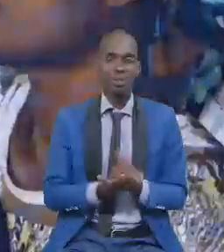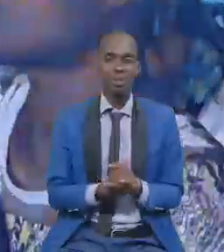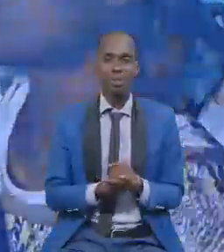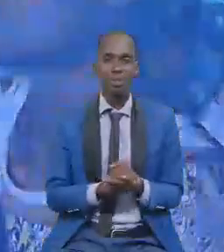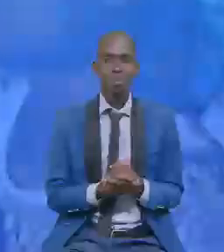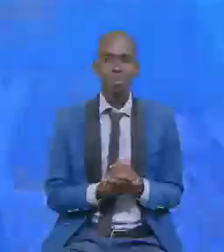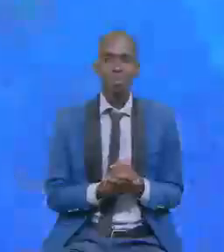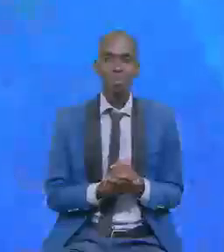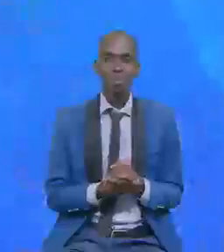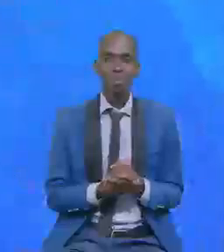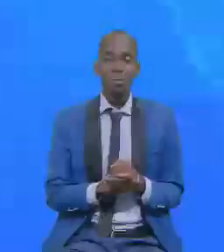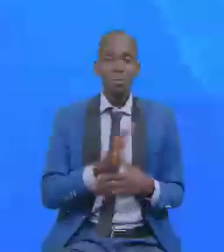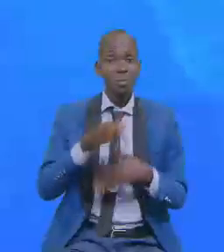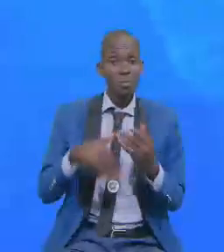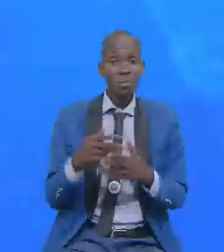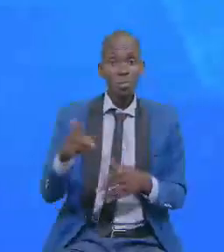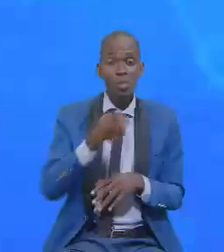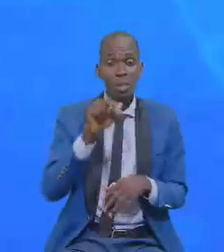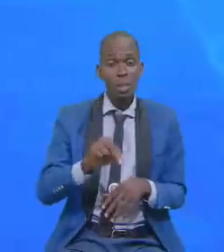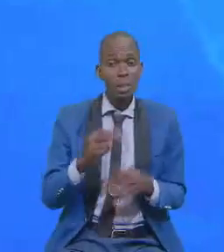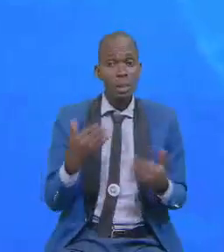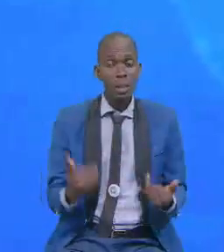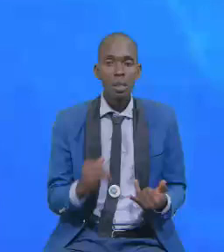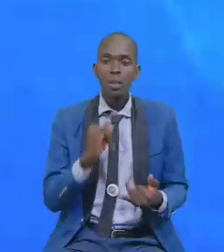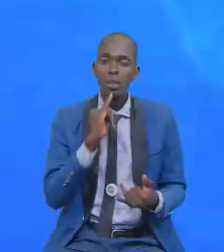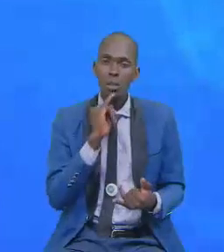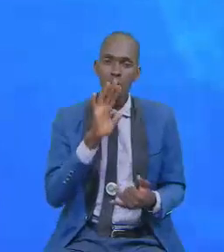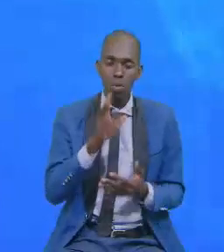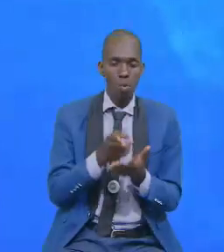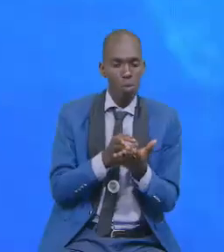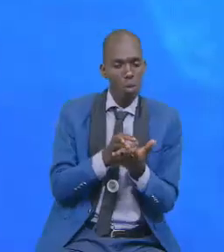All we need now is sincerity, honesty,